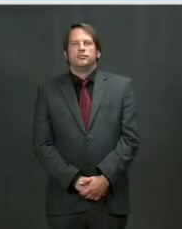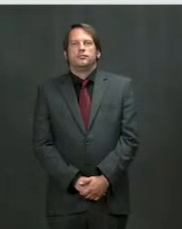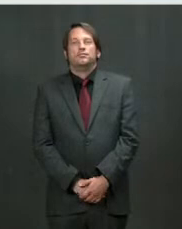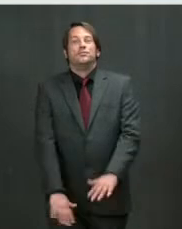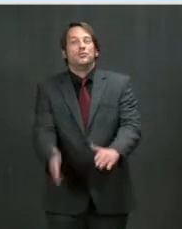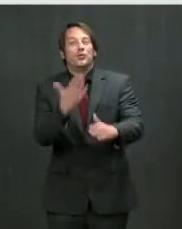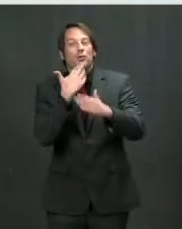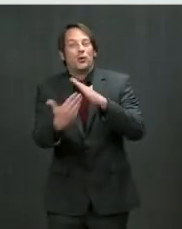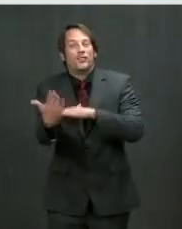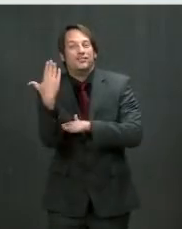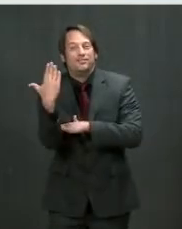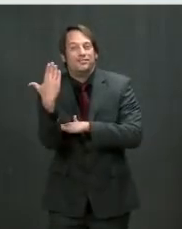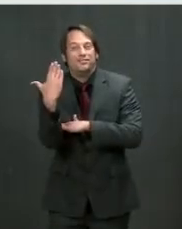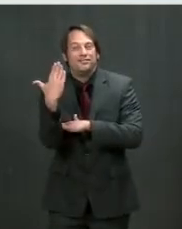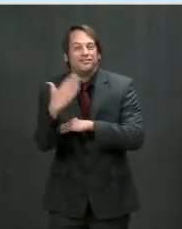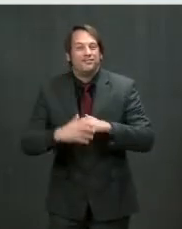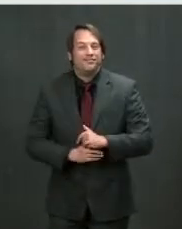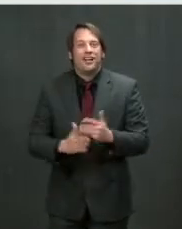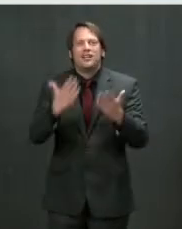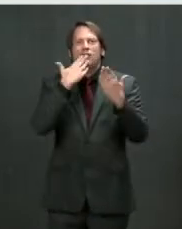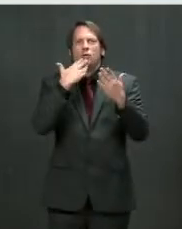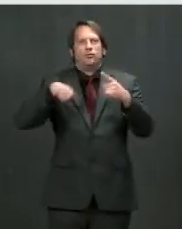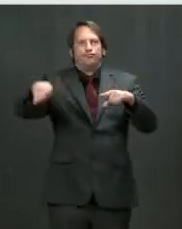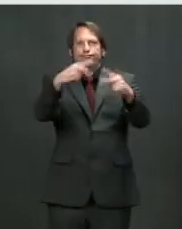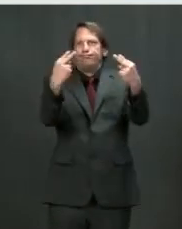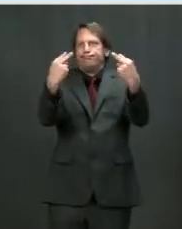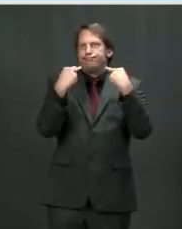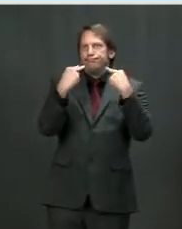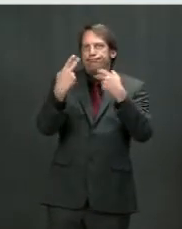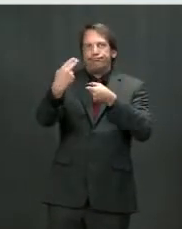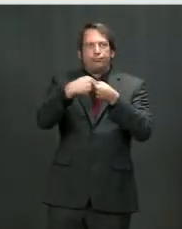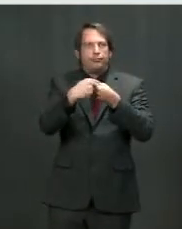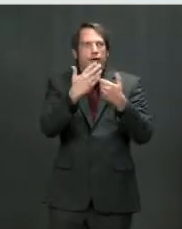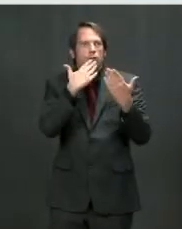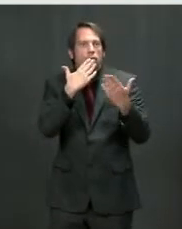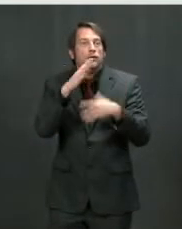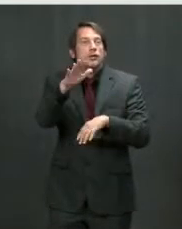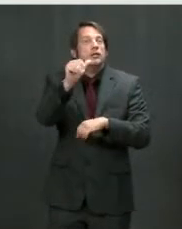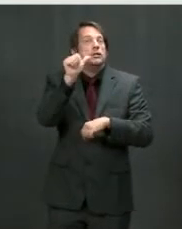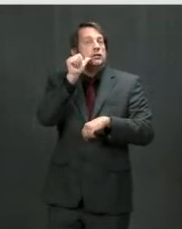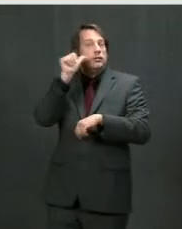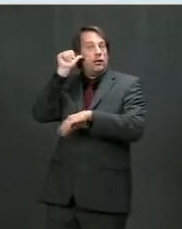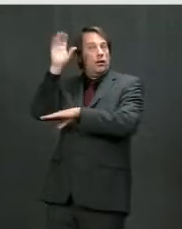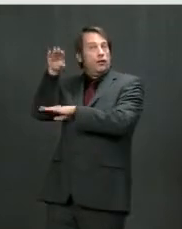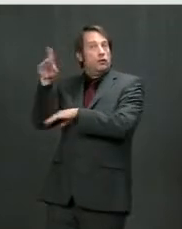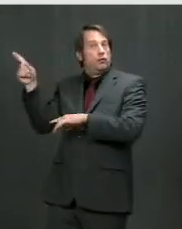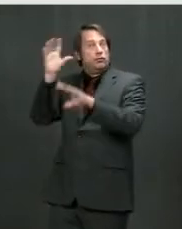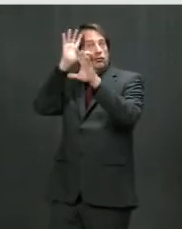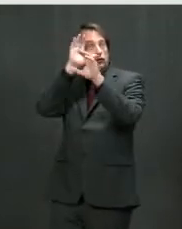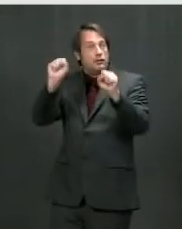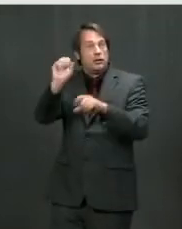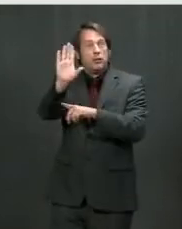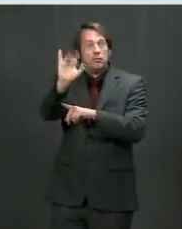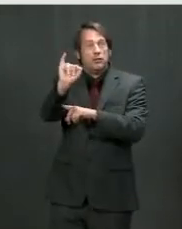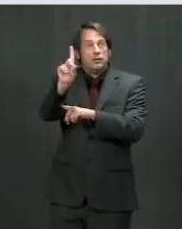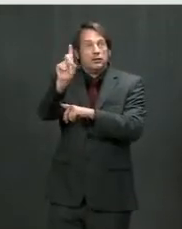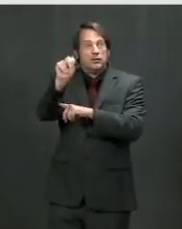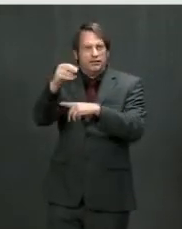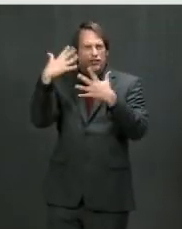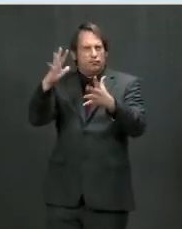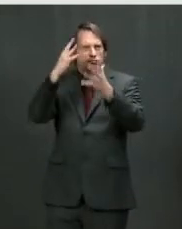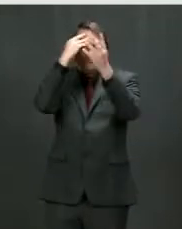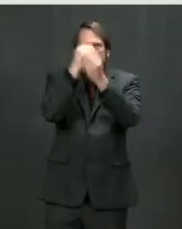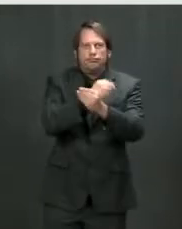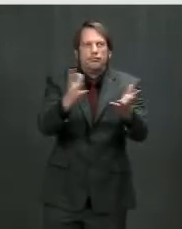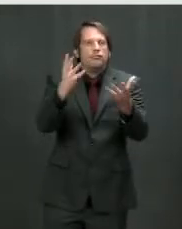Good morning. Thank you for joining us. Yesterday afternoon, President Biden delivered a report to the nation on the progress